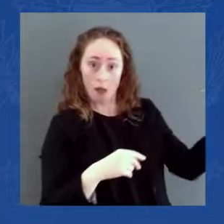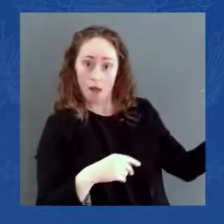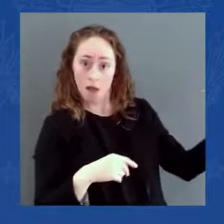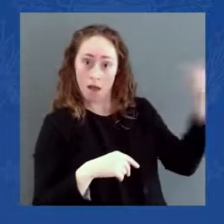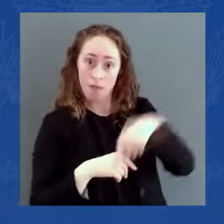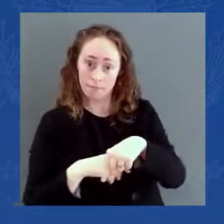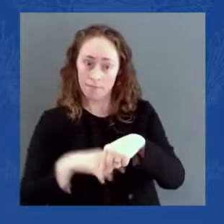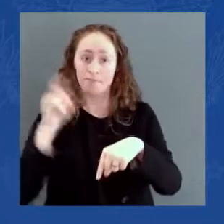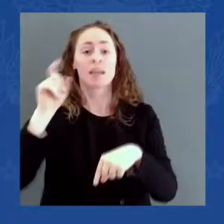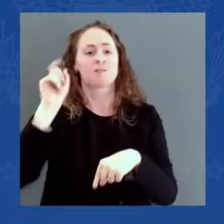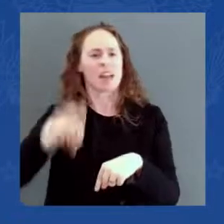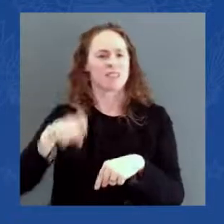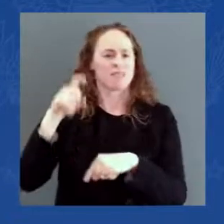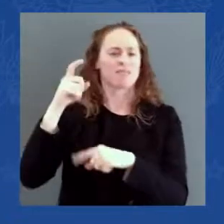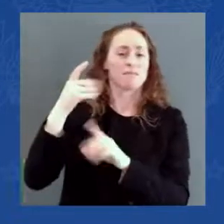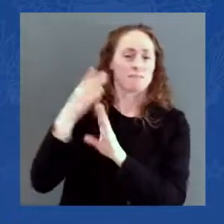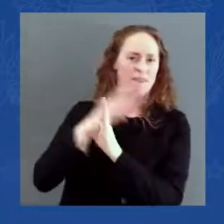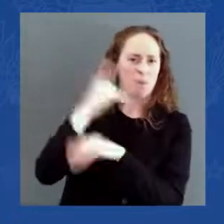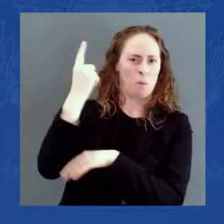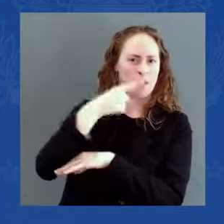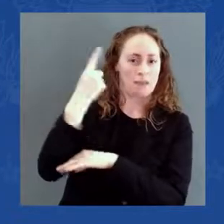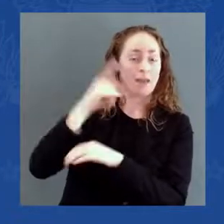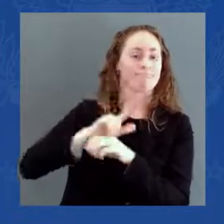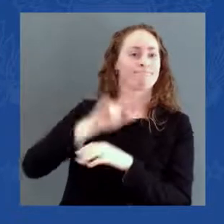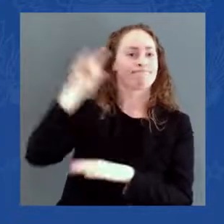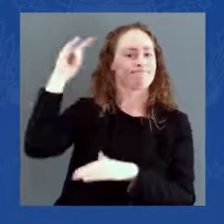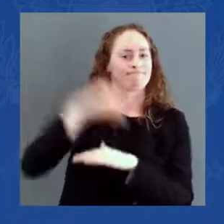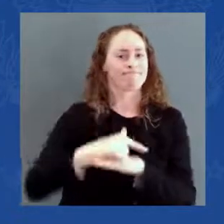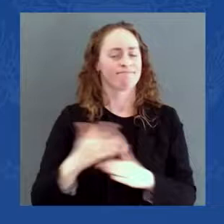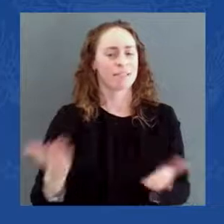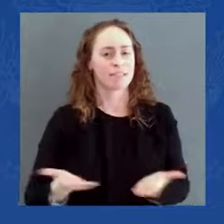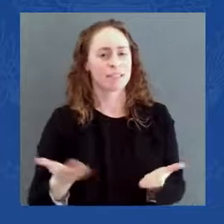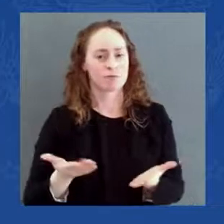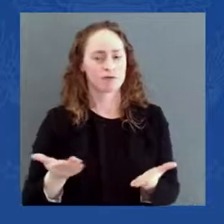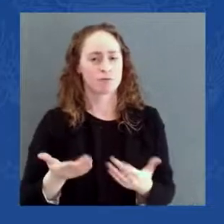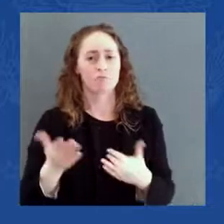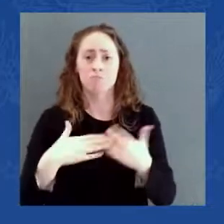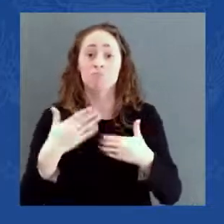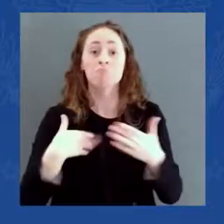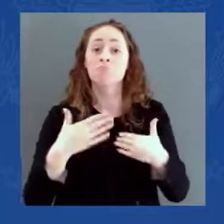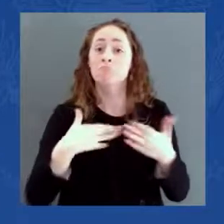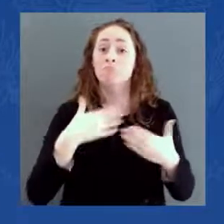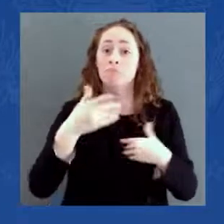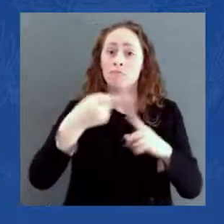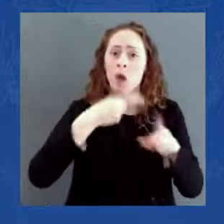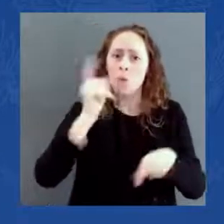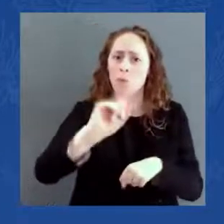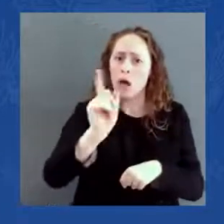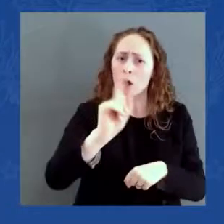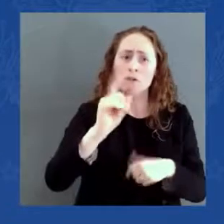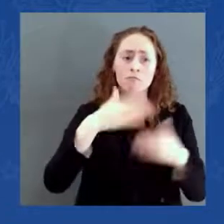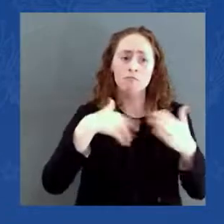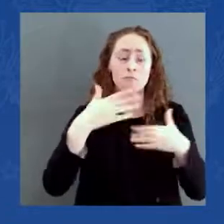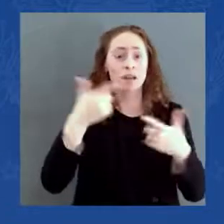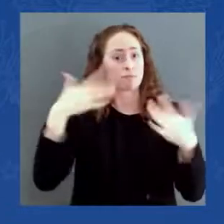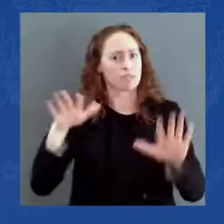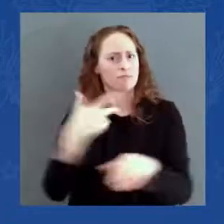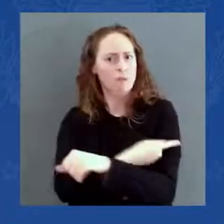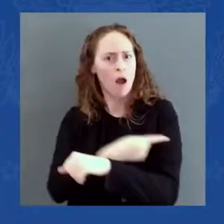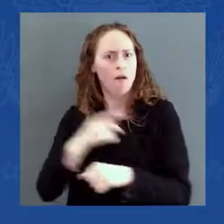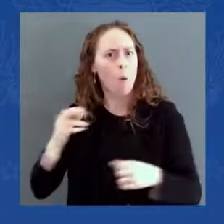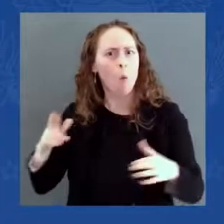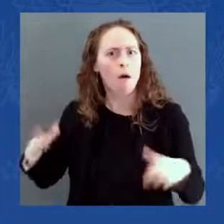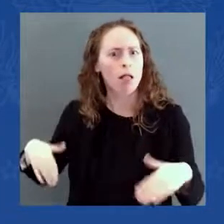vaccination status or nationality. This tighter testing timetable provides an added degree of protection as